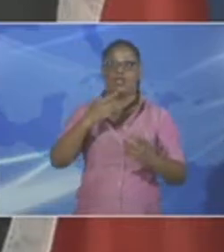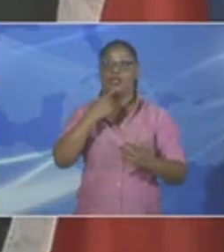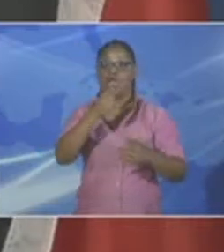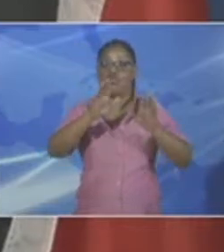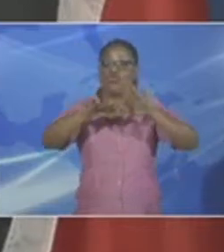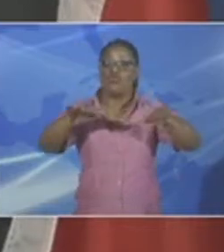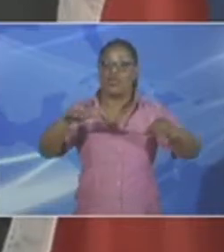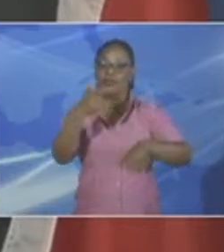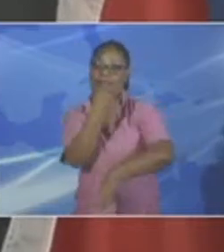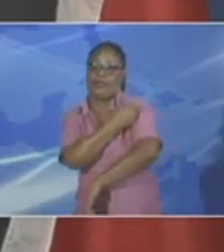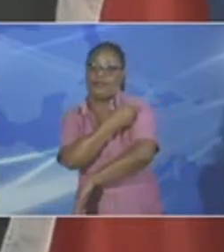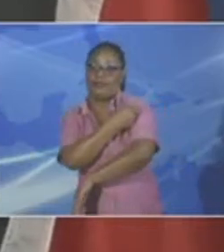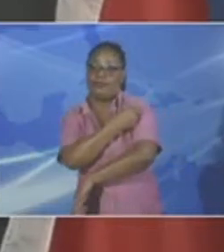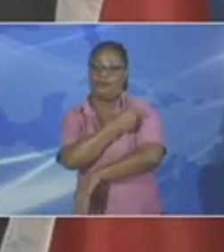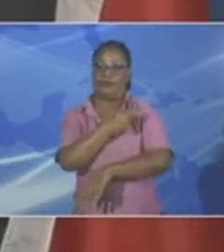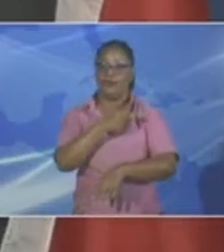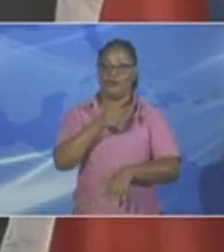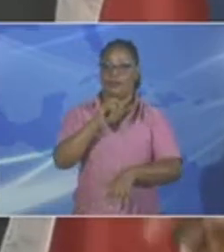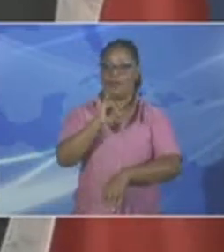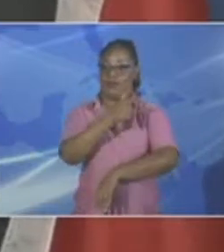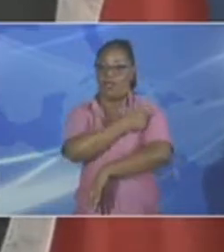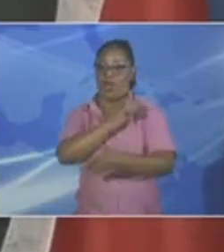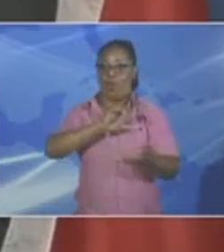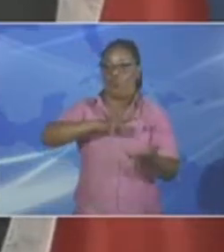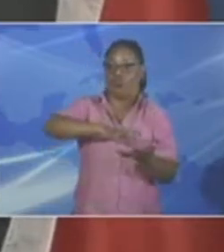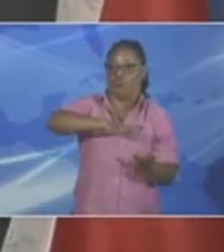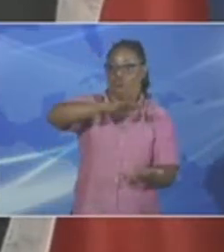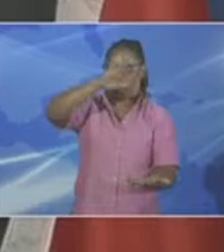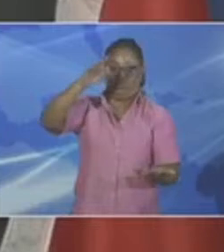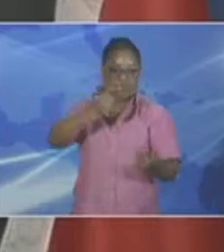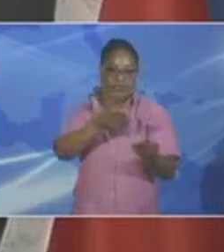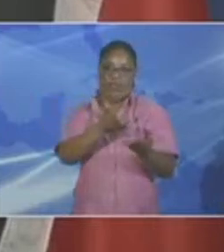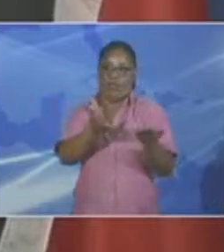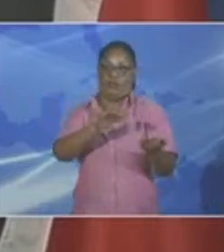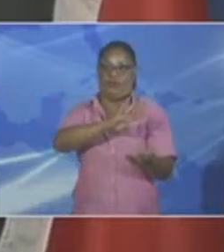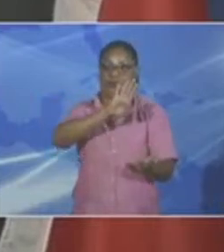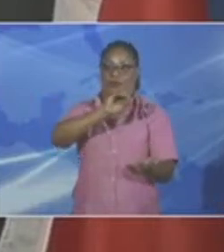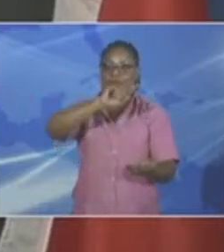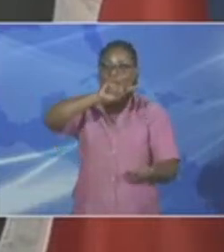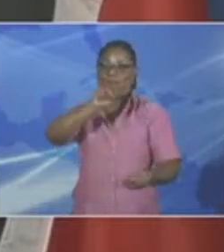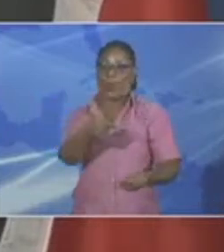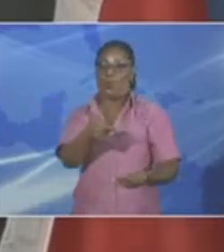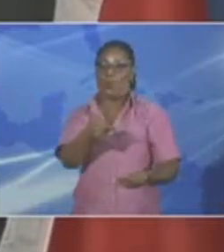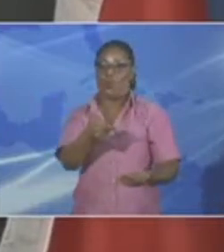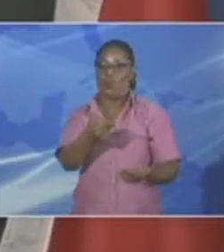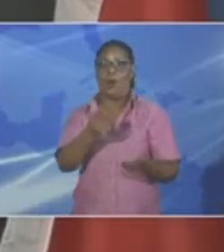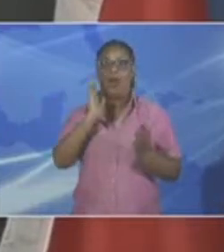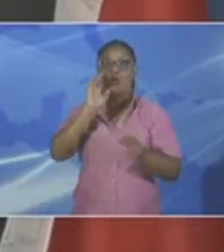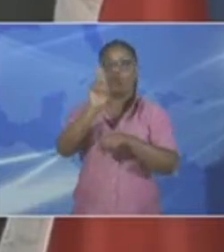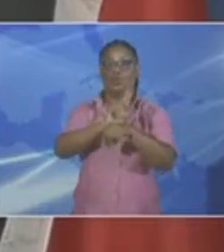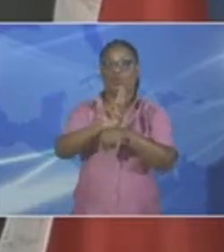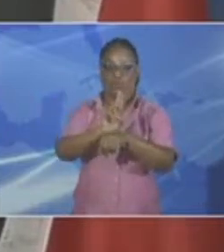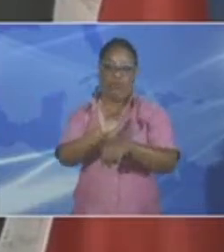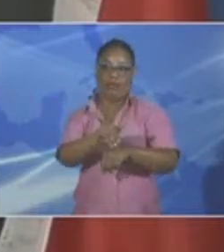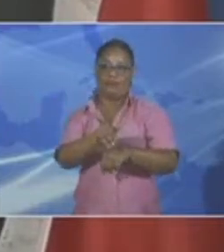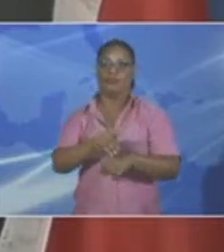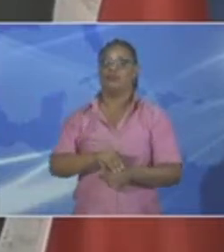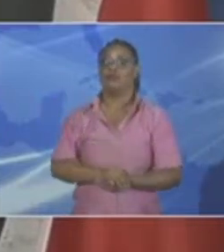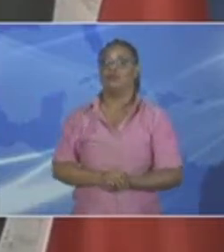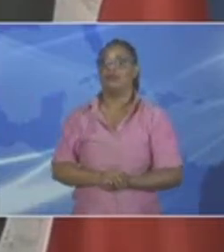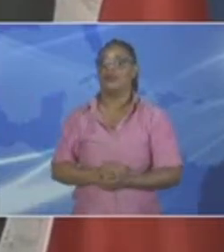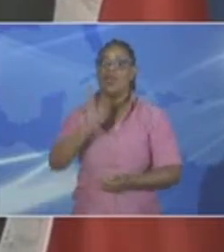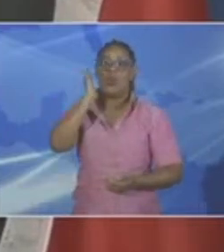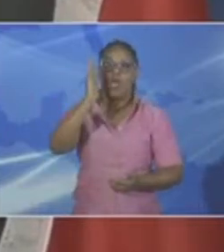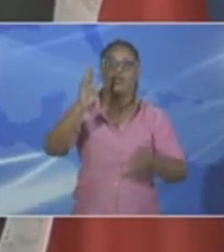are used up, we will then, the ministry has already been instructed to be in a position to access more